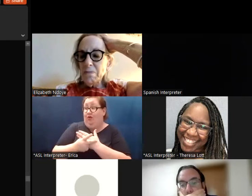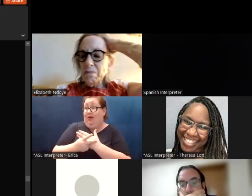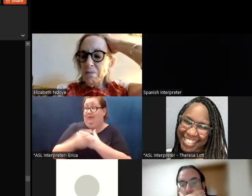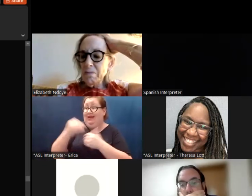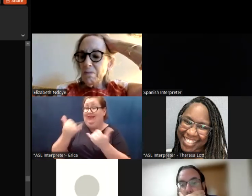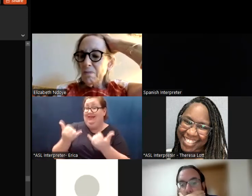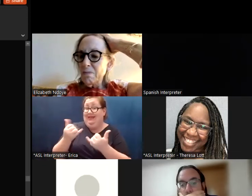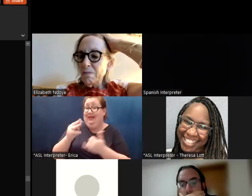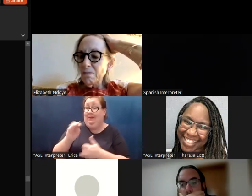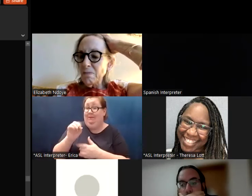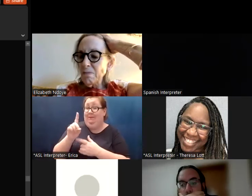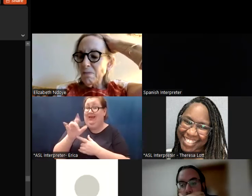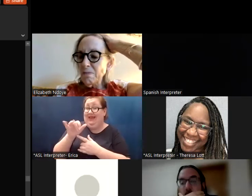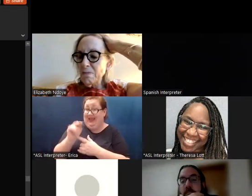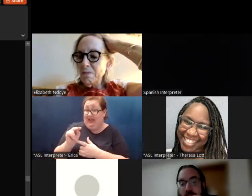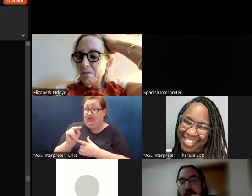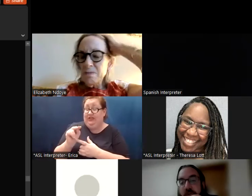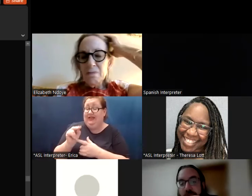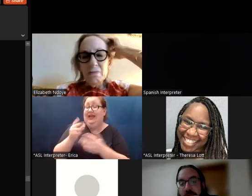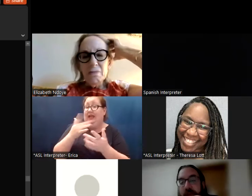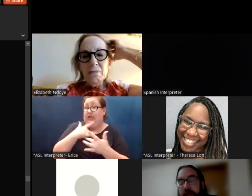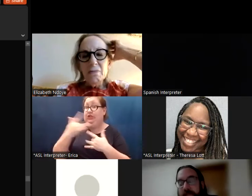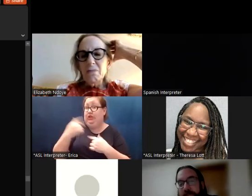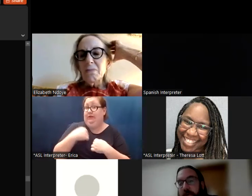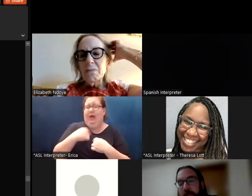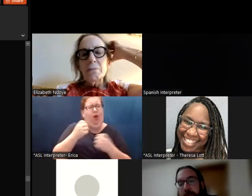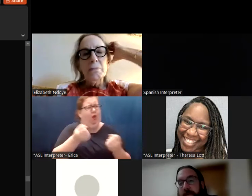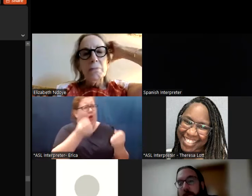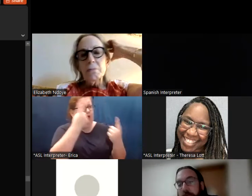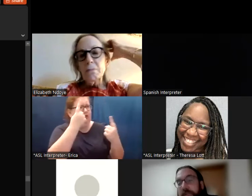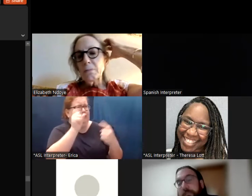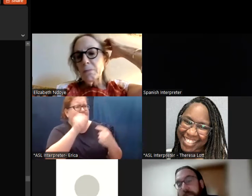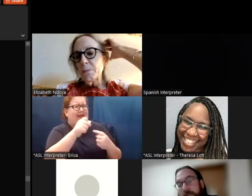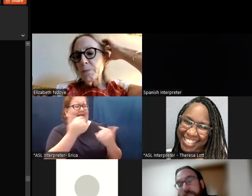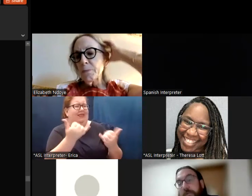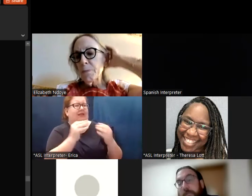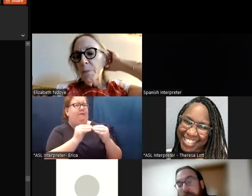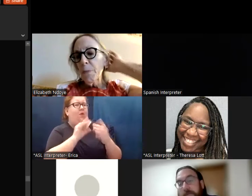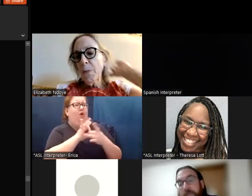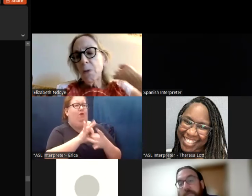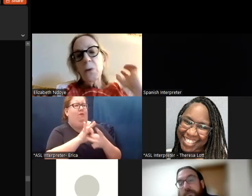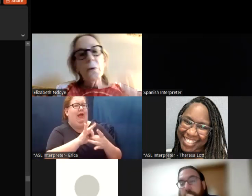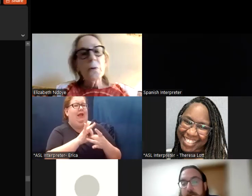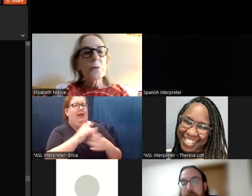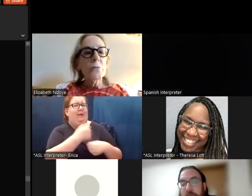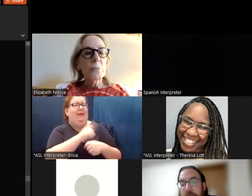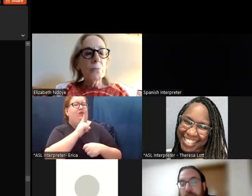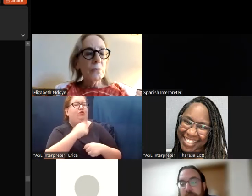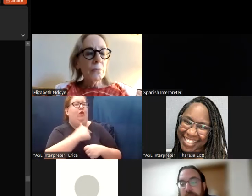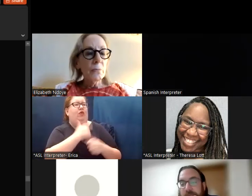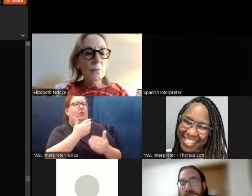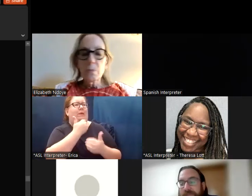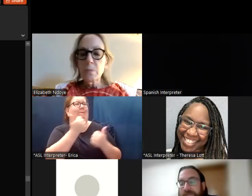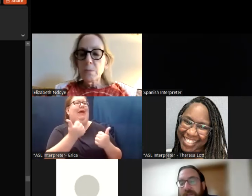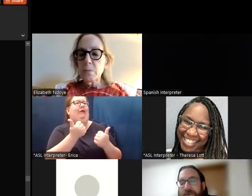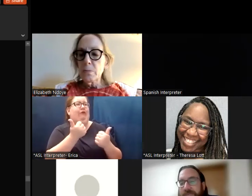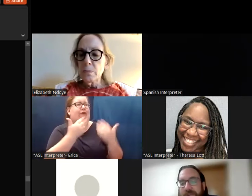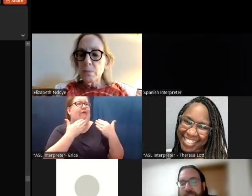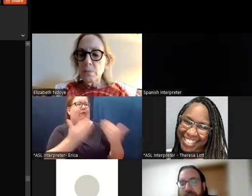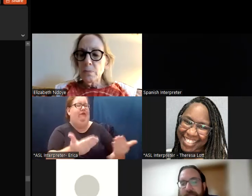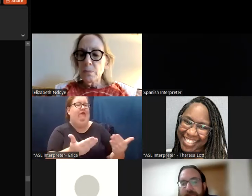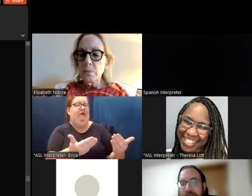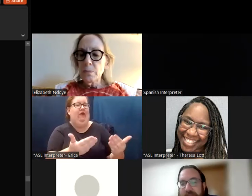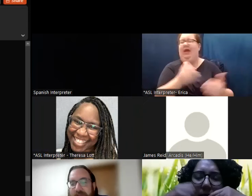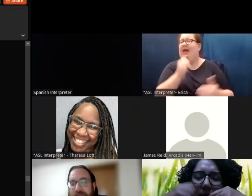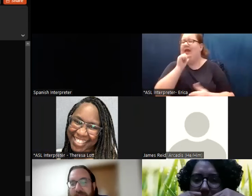remediation, it concerns me. Understood. Yeah, this is more about let's making sure we're better moving forward. Exactly. No, it